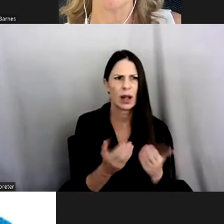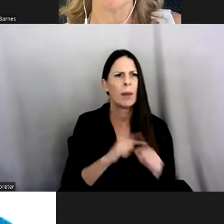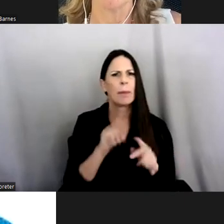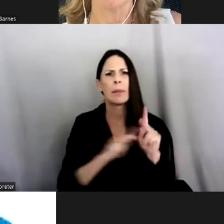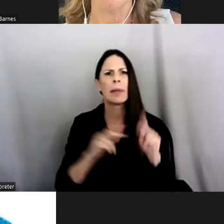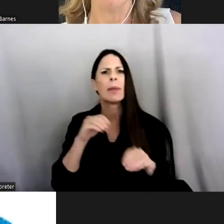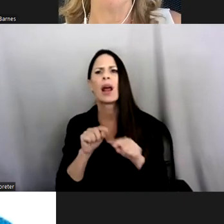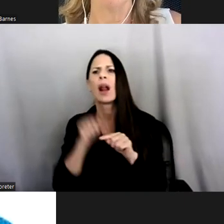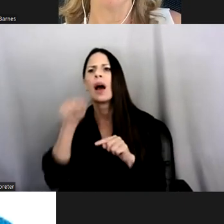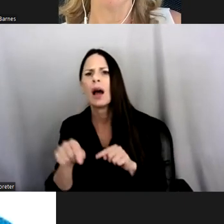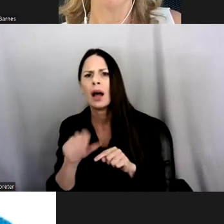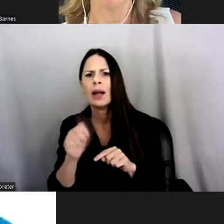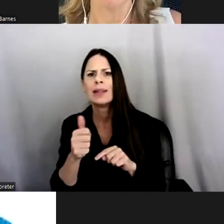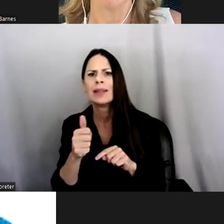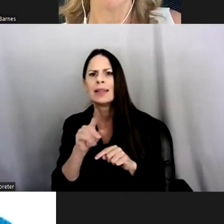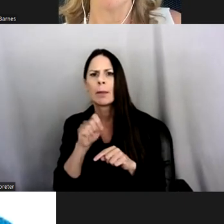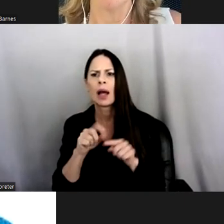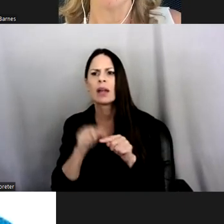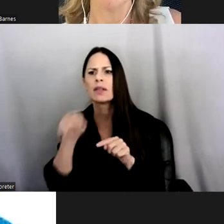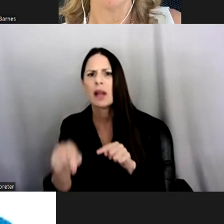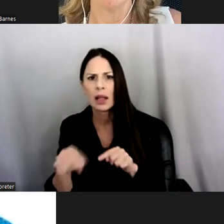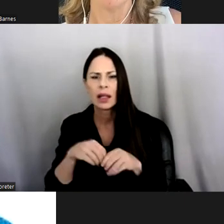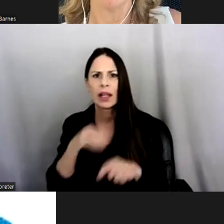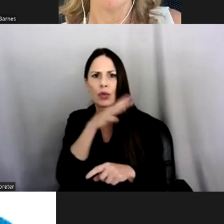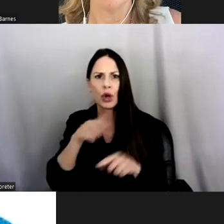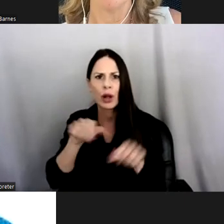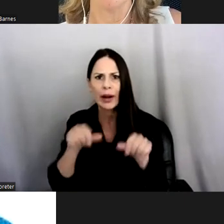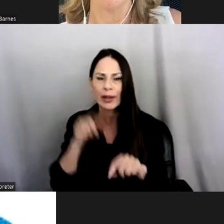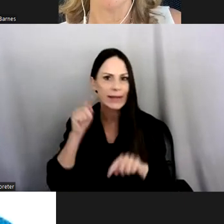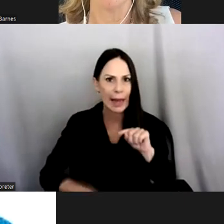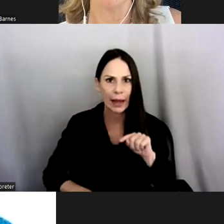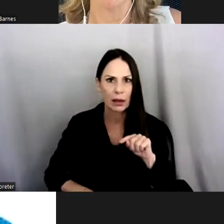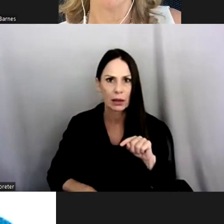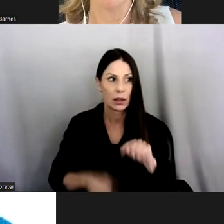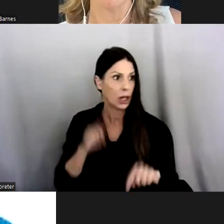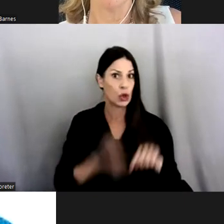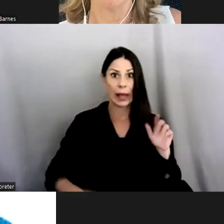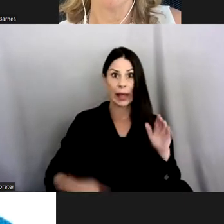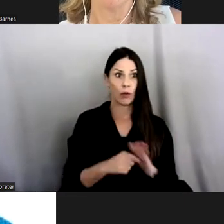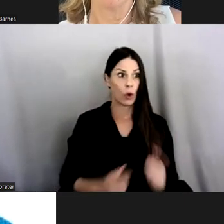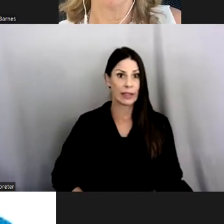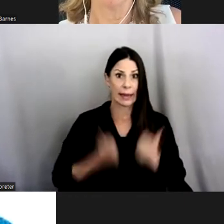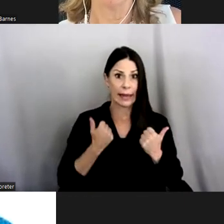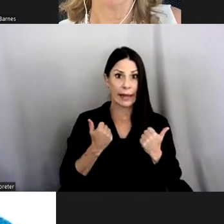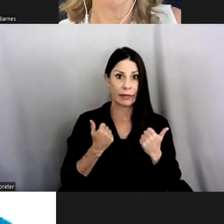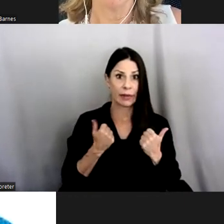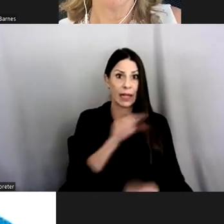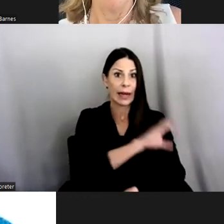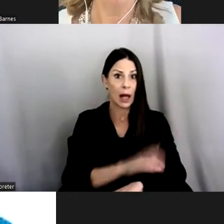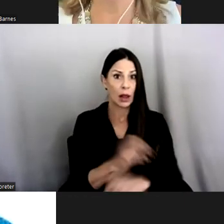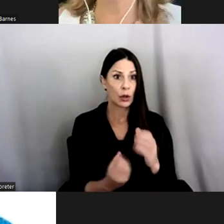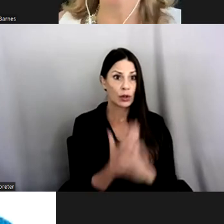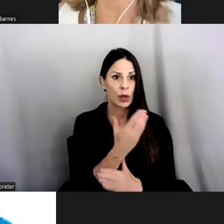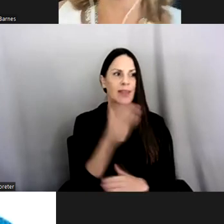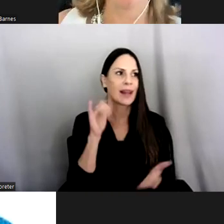them. So that's, and then you can't even afford to live in Colorado Springs. And that's why we have a homeless issue. Like,